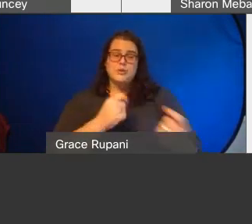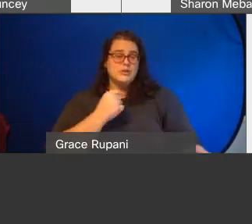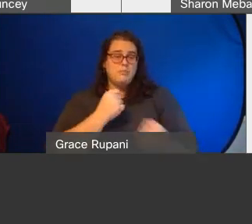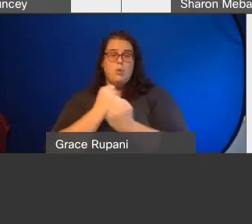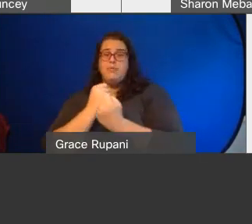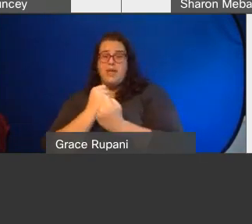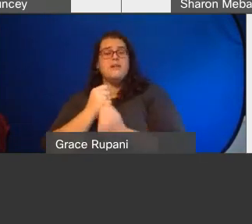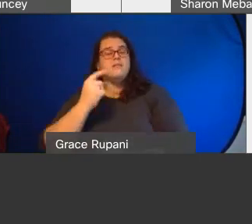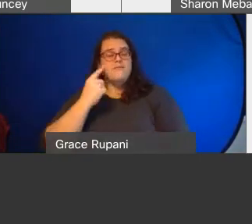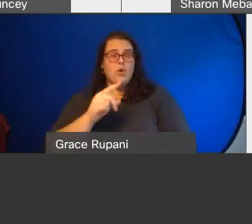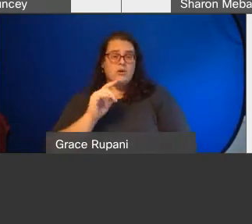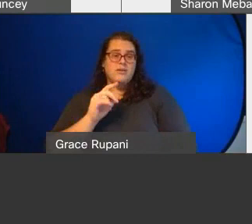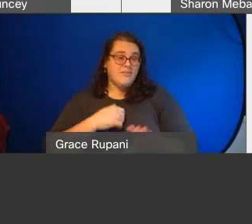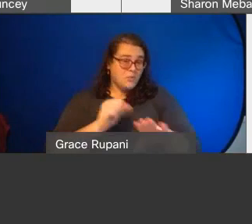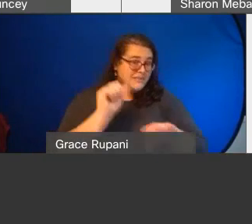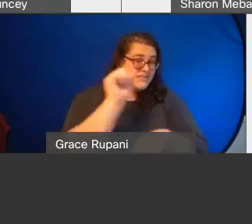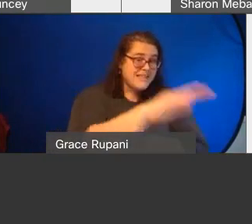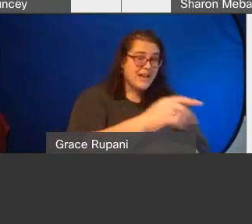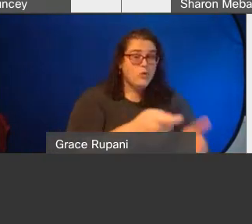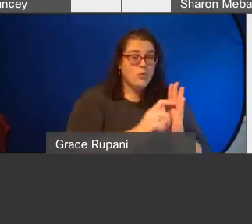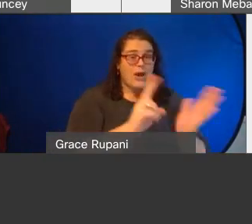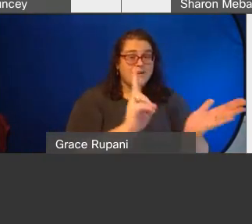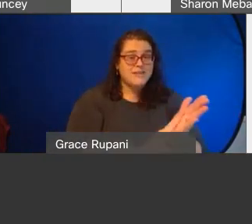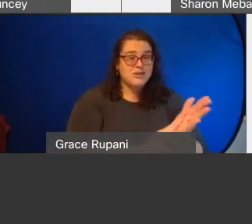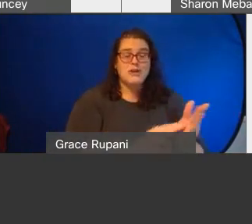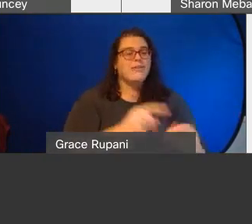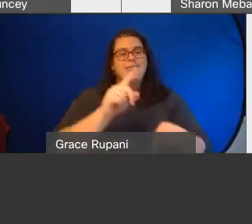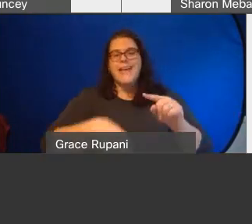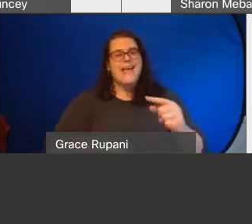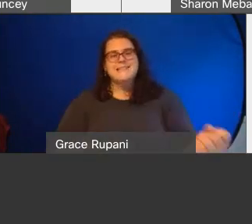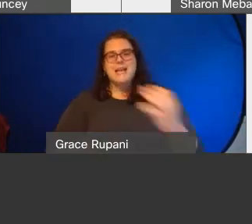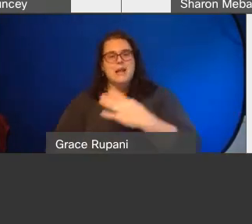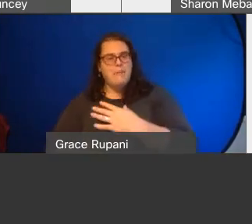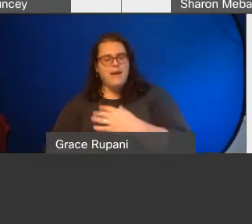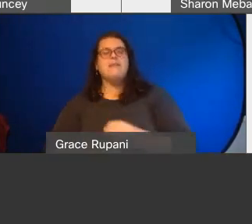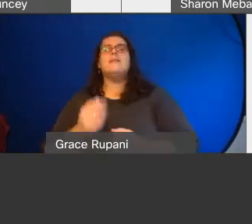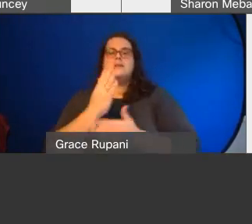turnaround. We've actually had service coordinators who actually have been mailing